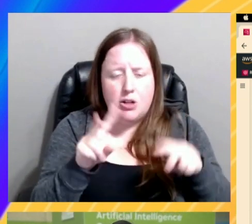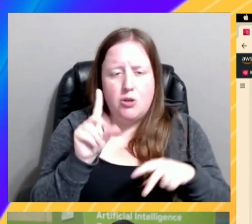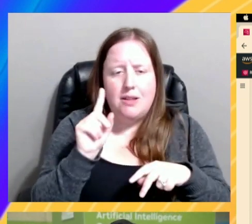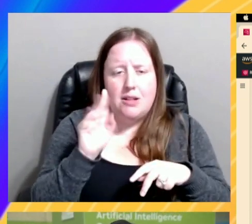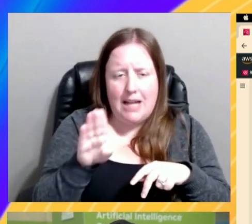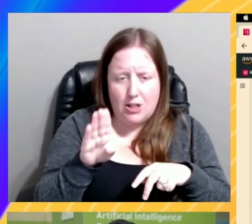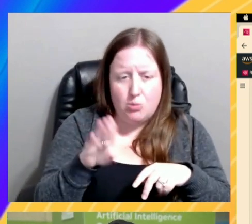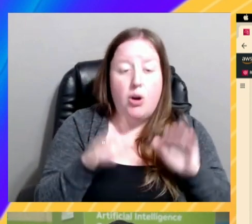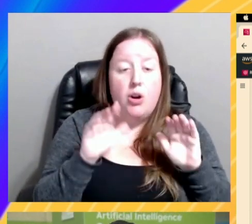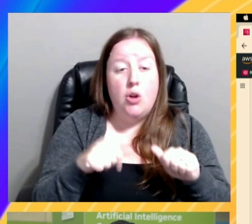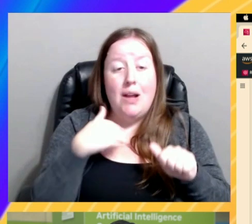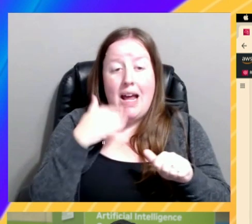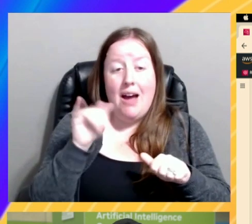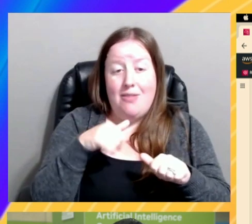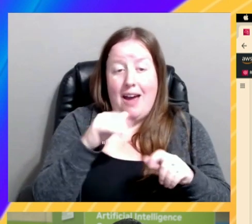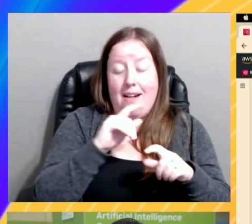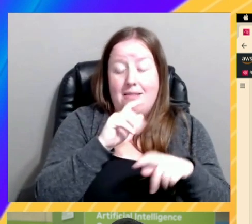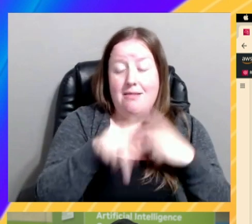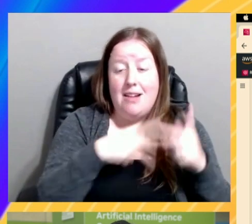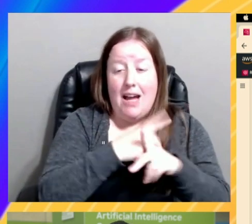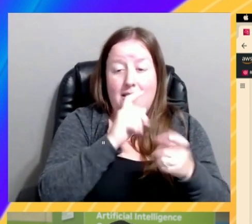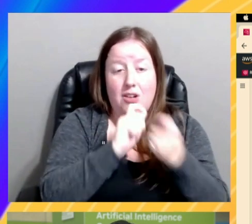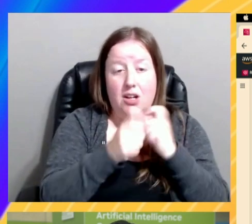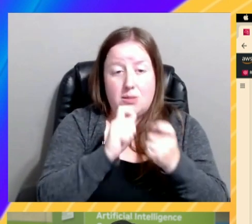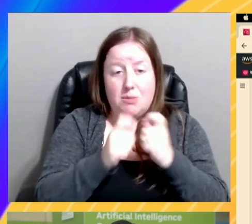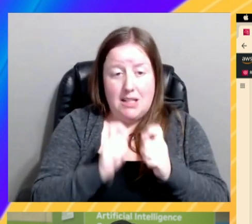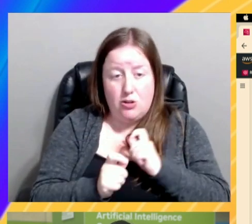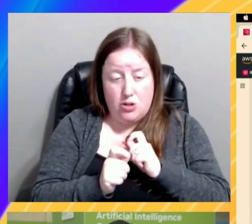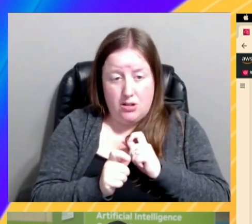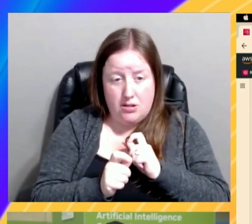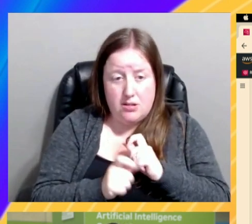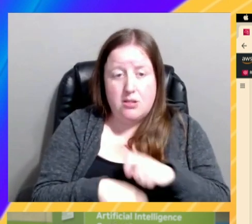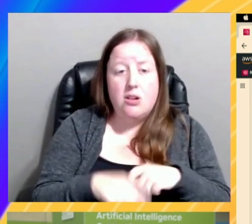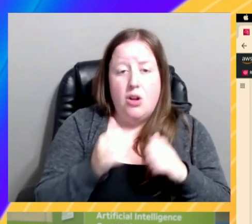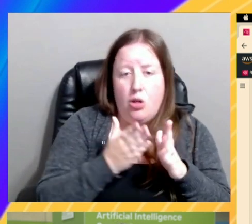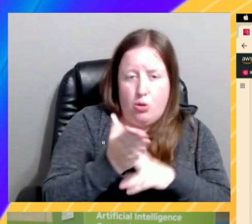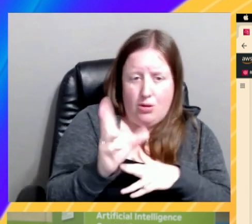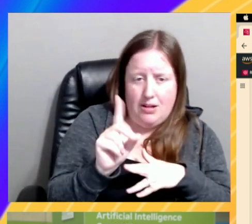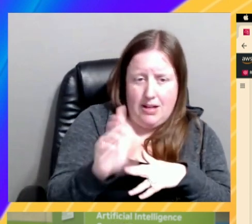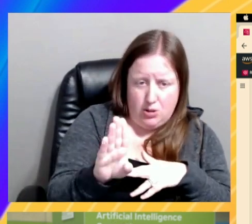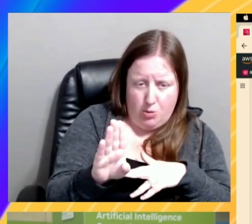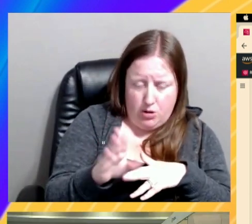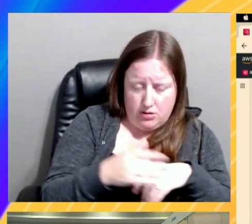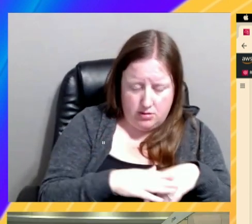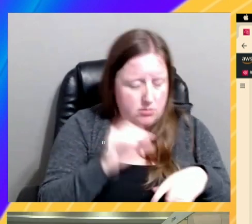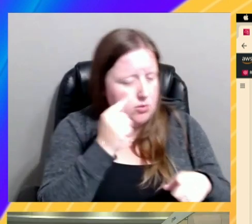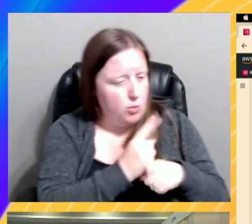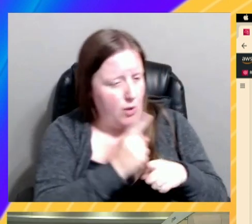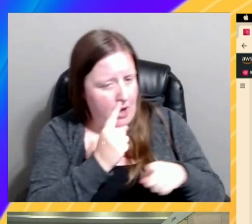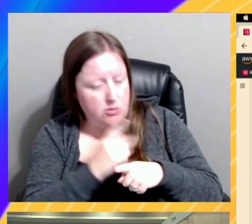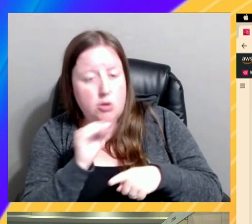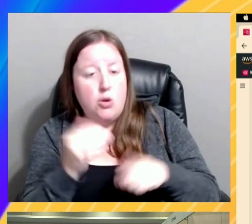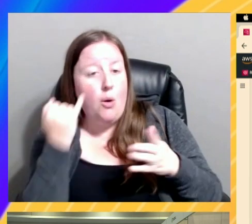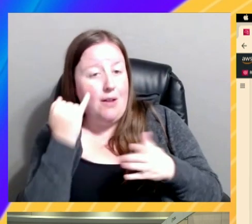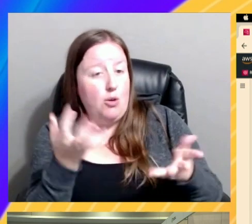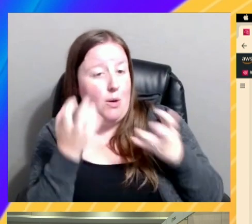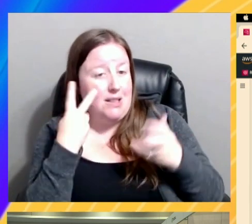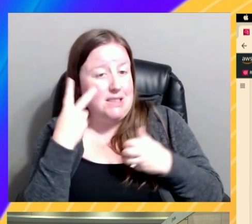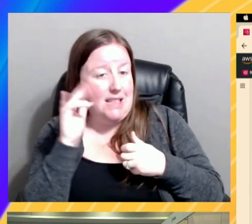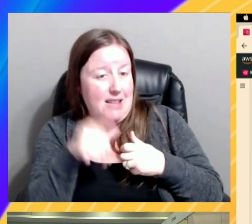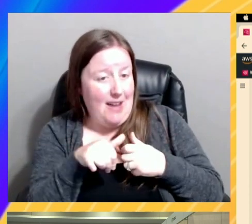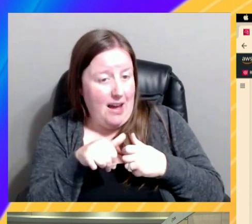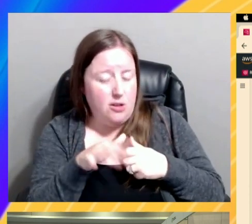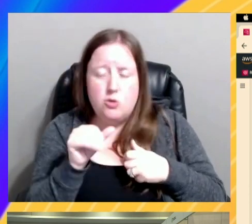of customizations as well through CloudWatch dashboards. Yeah. Yeah, so if you want to see that. So would that be like